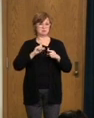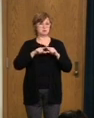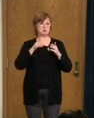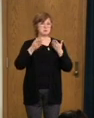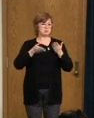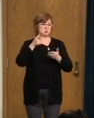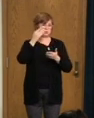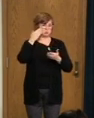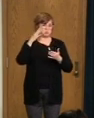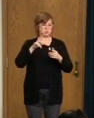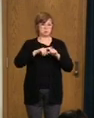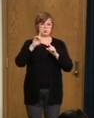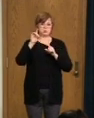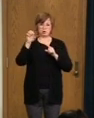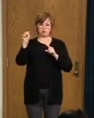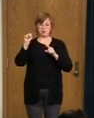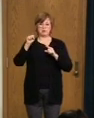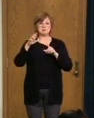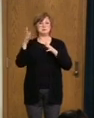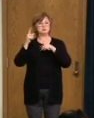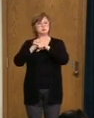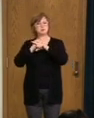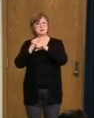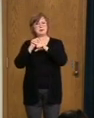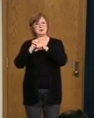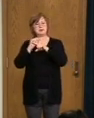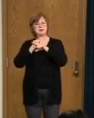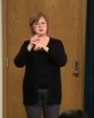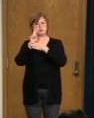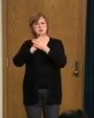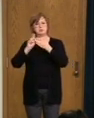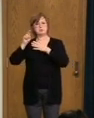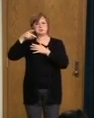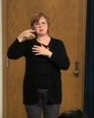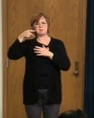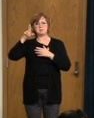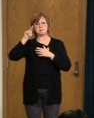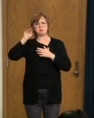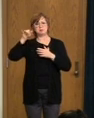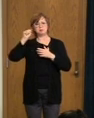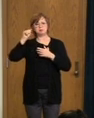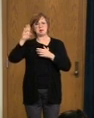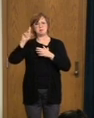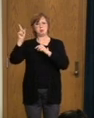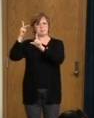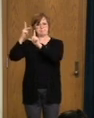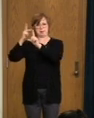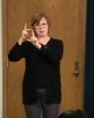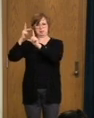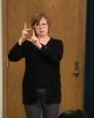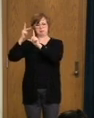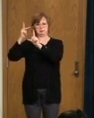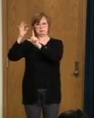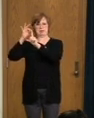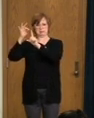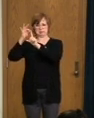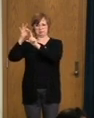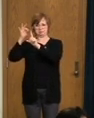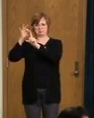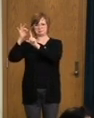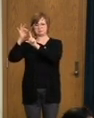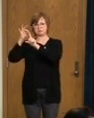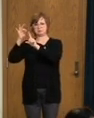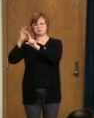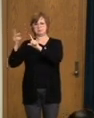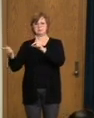Dr. Shahab was trained at the University of Punjab in Pakistan, and he graduated at the very top of his class.